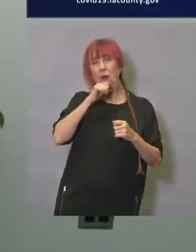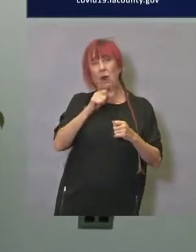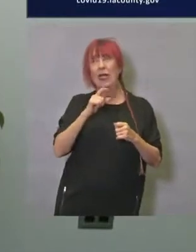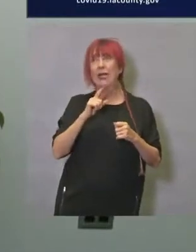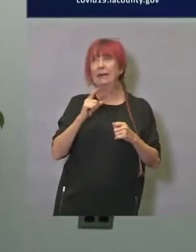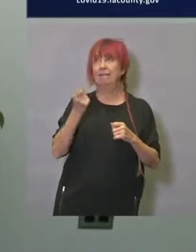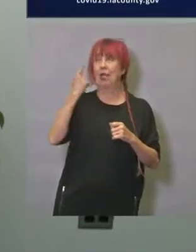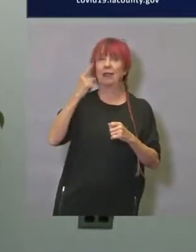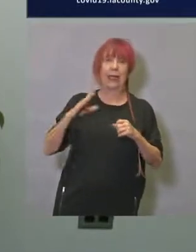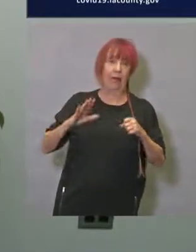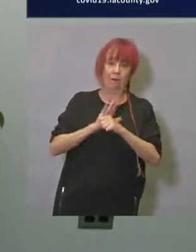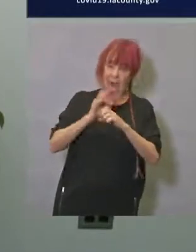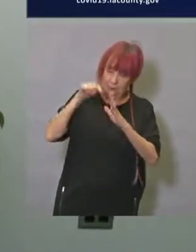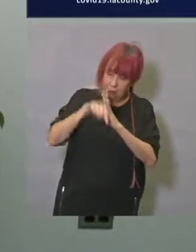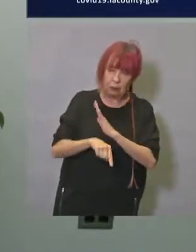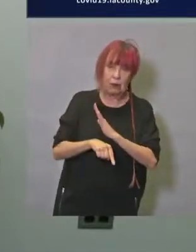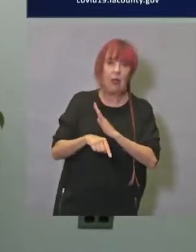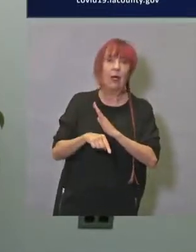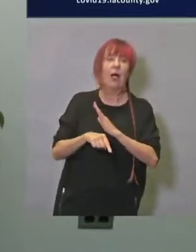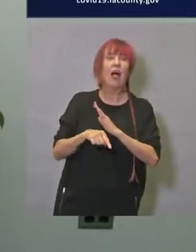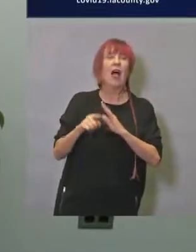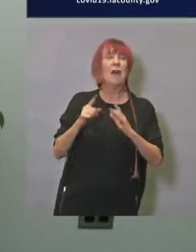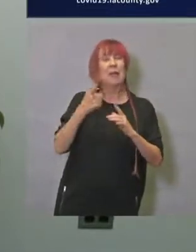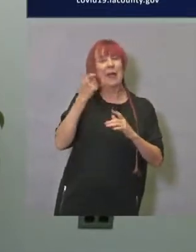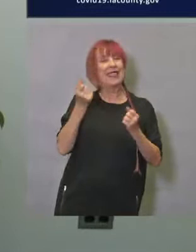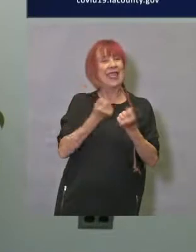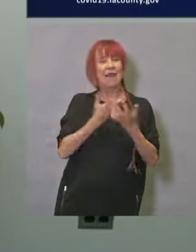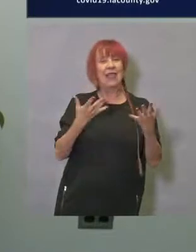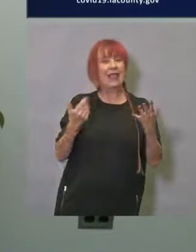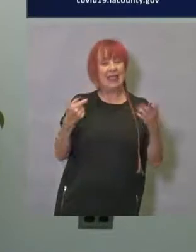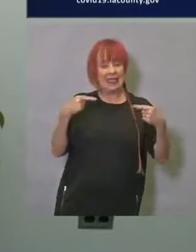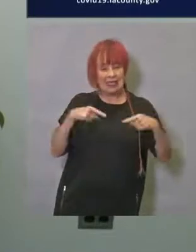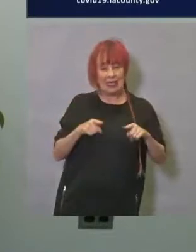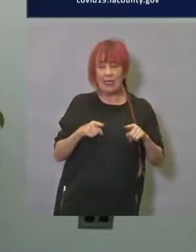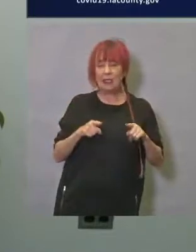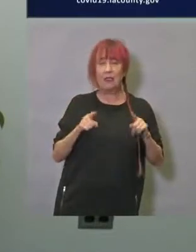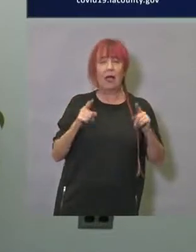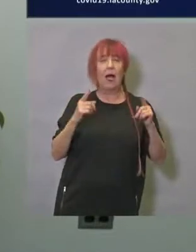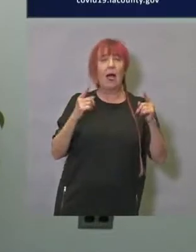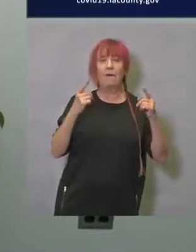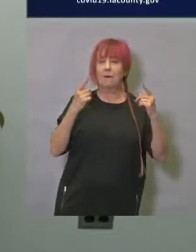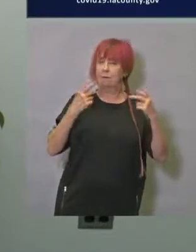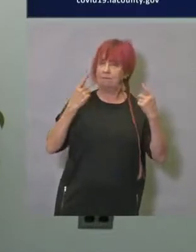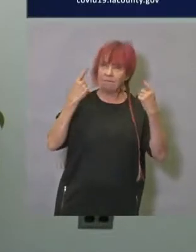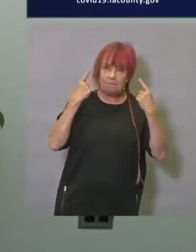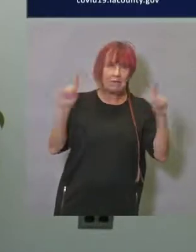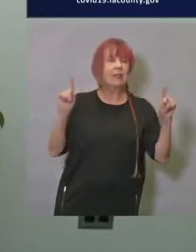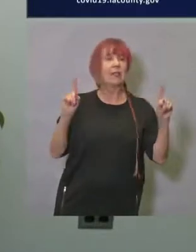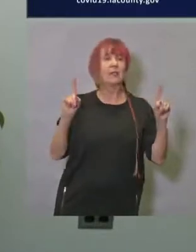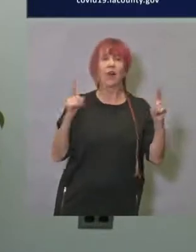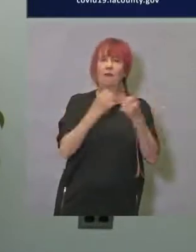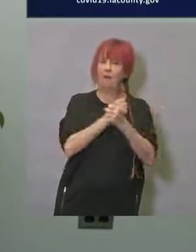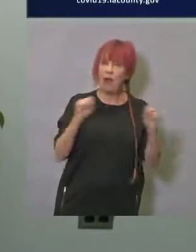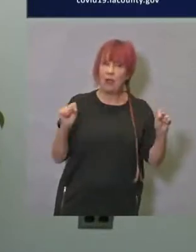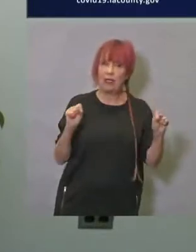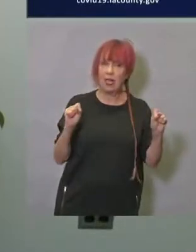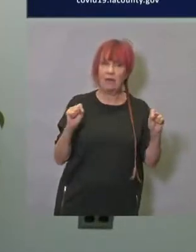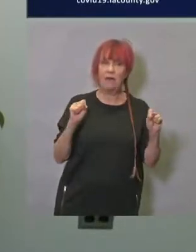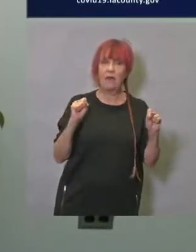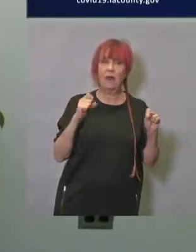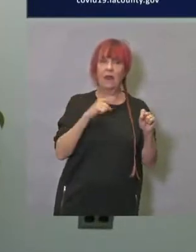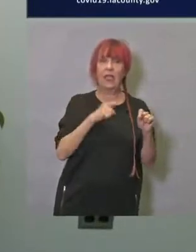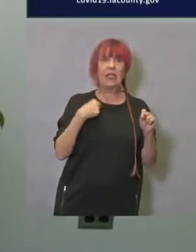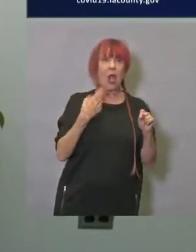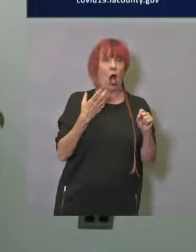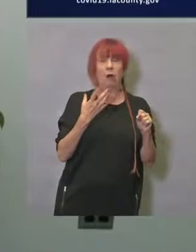know about with the vaccine. These are still, highly effective and very safe vaccines, among the safest actually